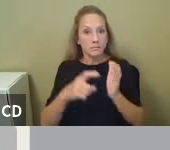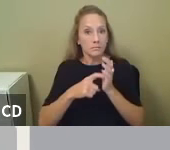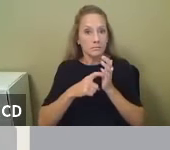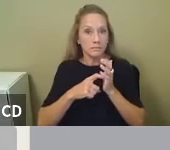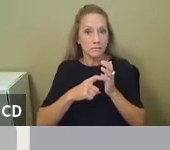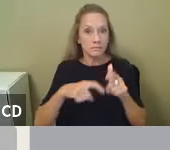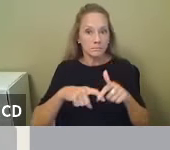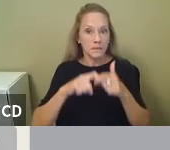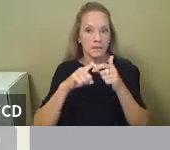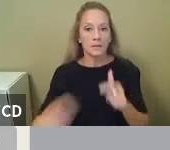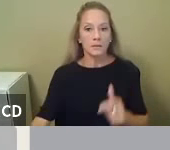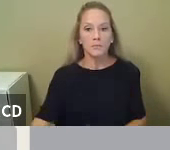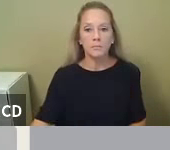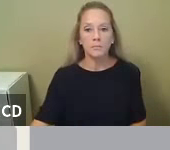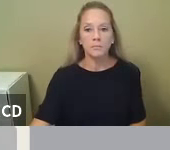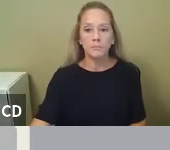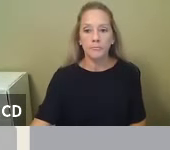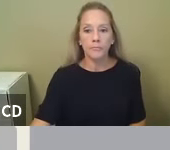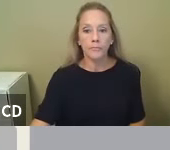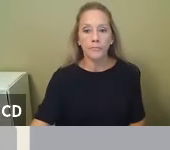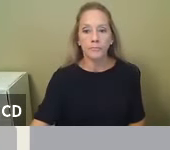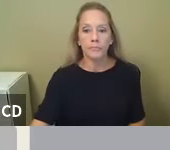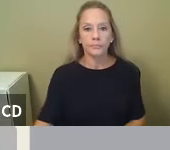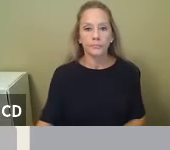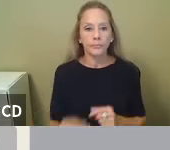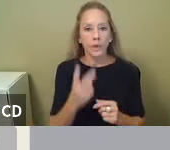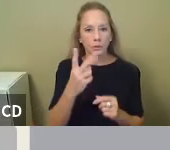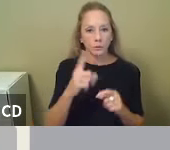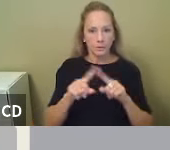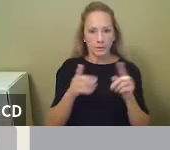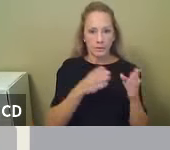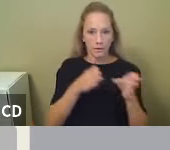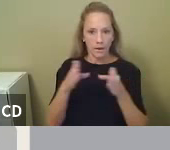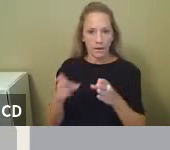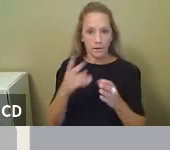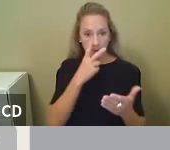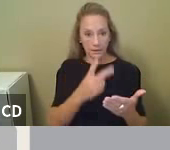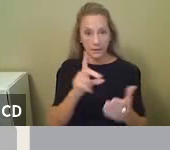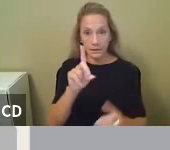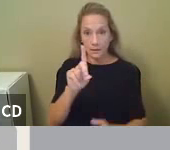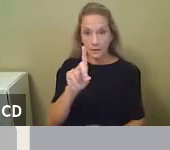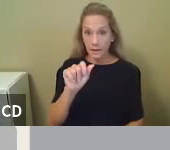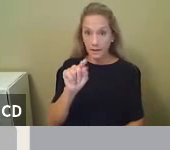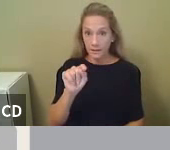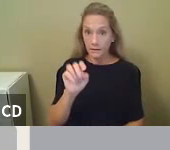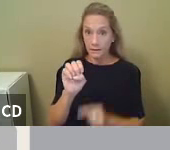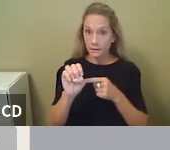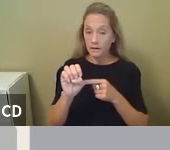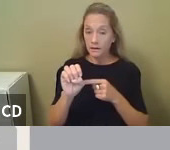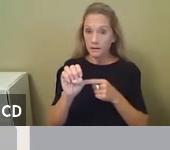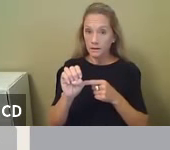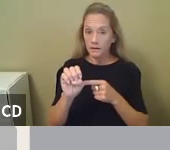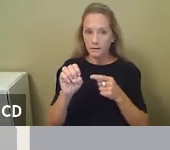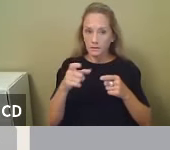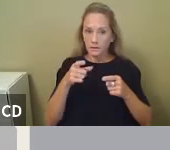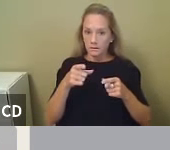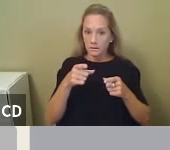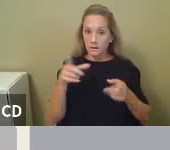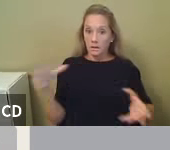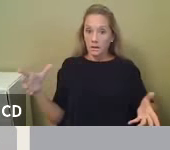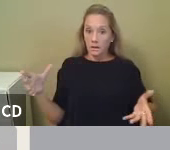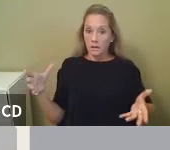is basically 2 different waves. And so you can see the date that these surveys were conducted. And again, these are across the entire